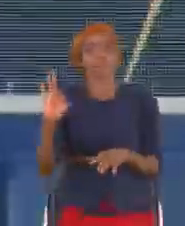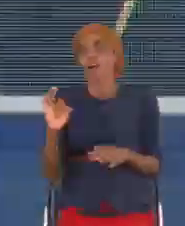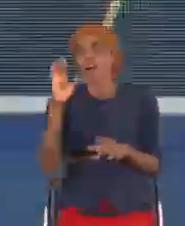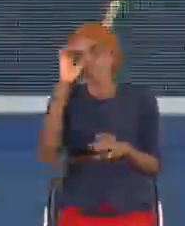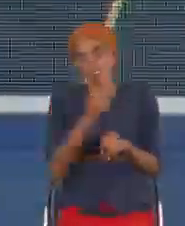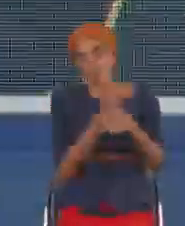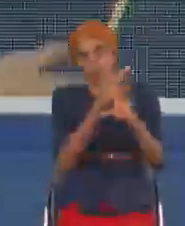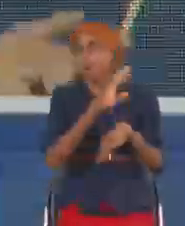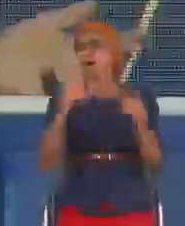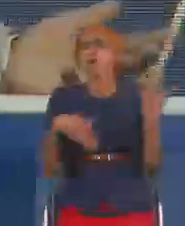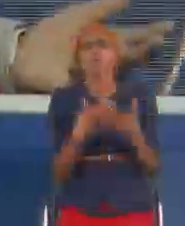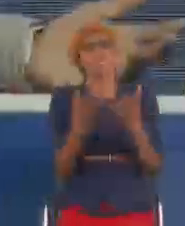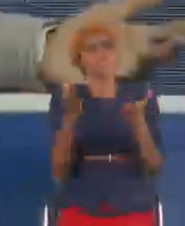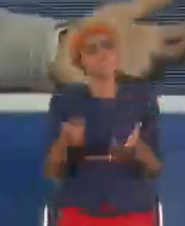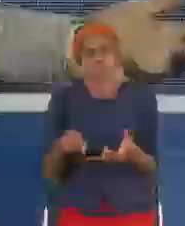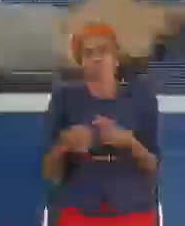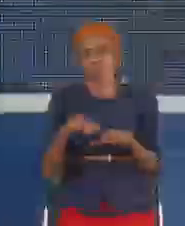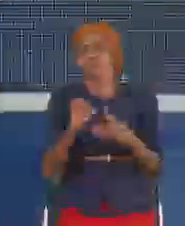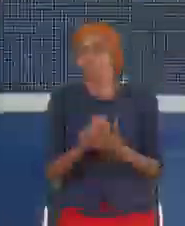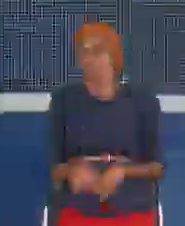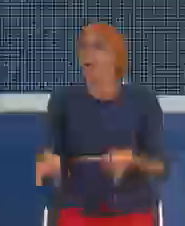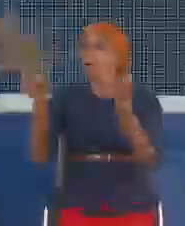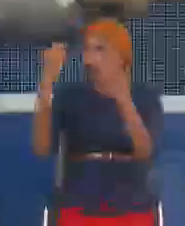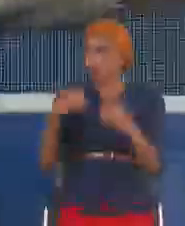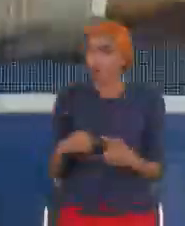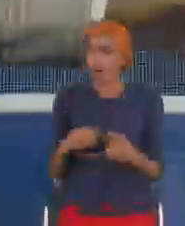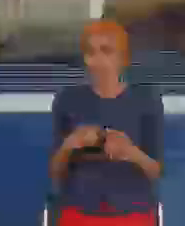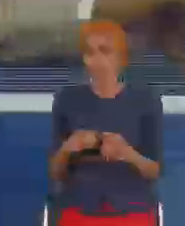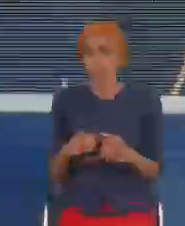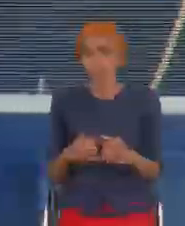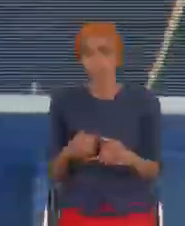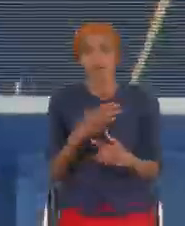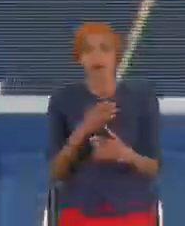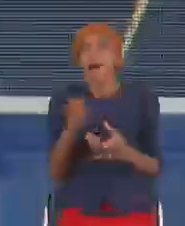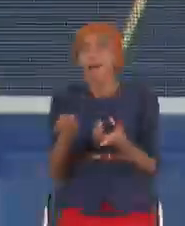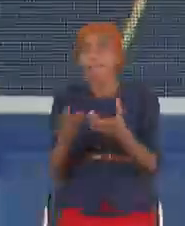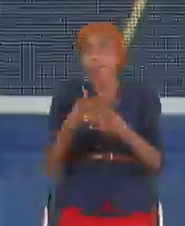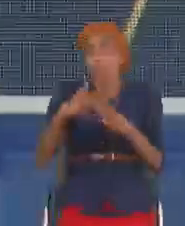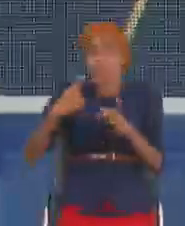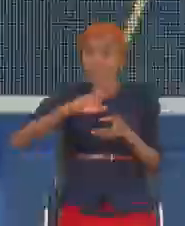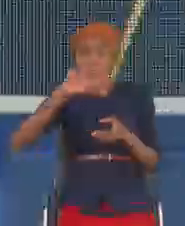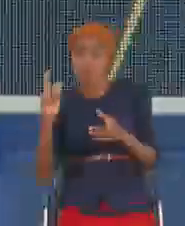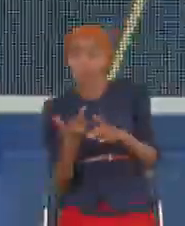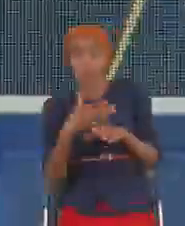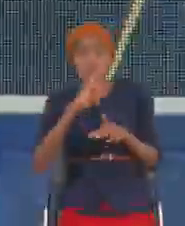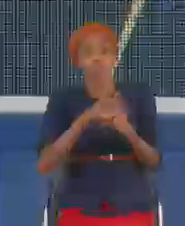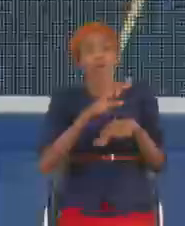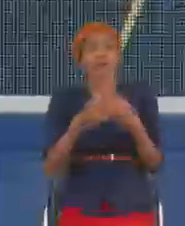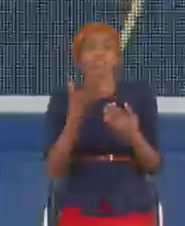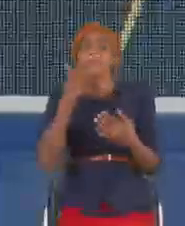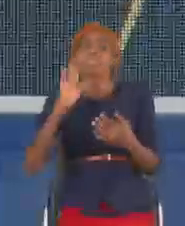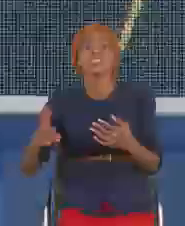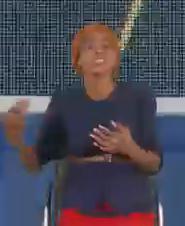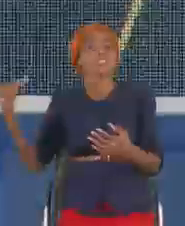they need to do is come away from all those things of the past and come to the Lord,